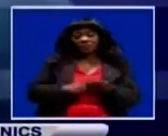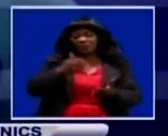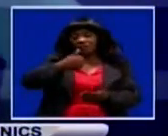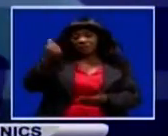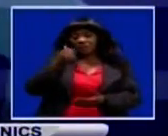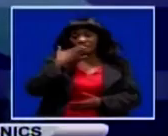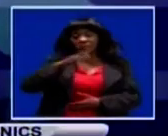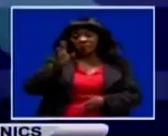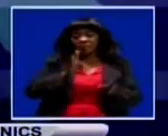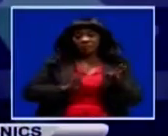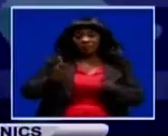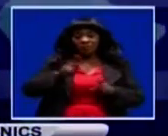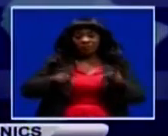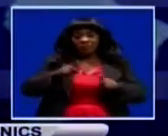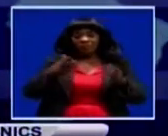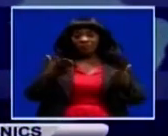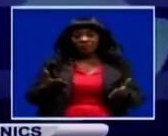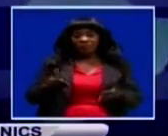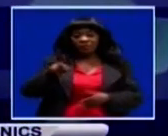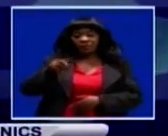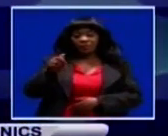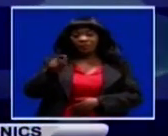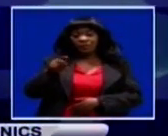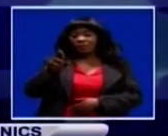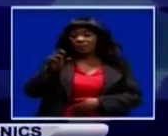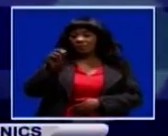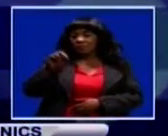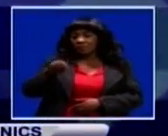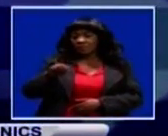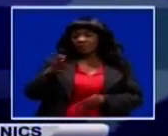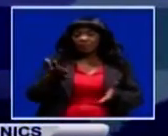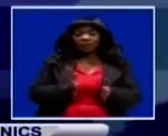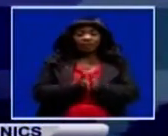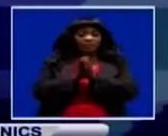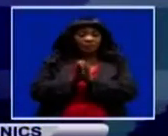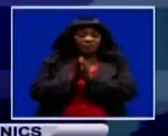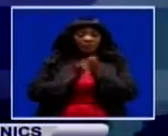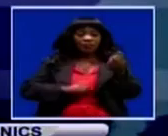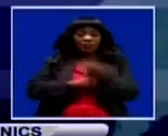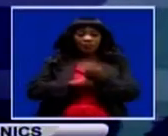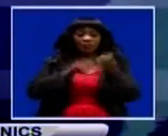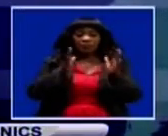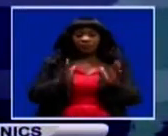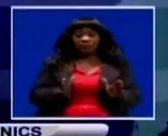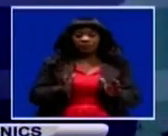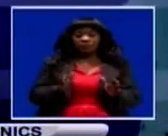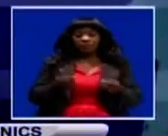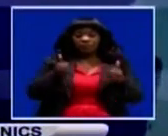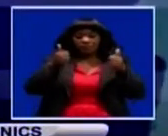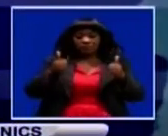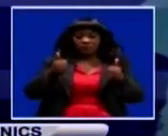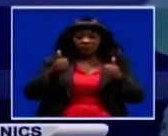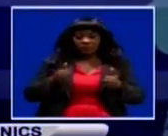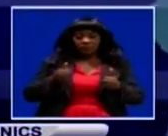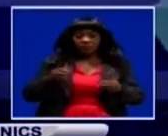Fans Association ZASO patron Peter Makembo has appealed to fans of both clubs to exercise